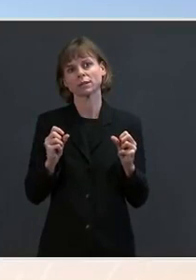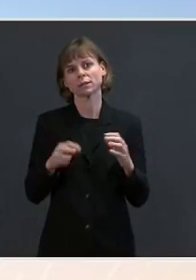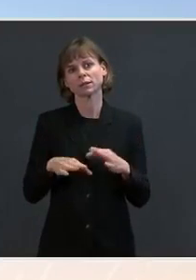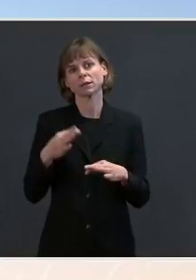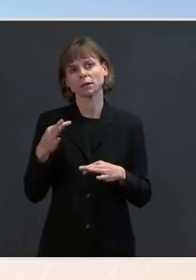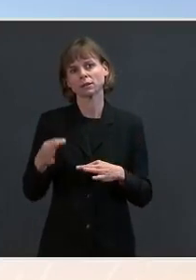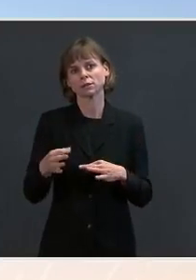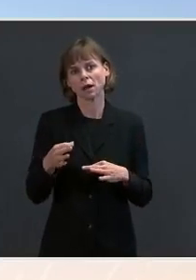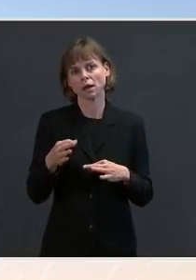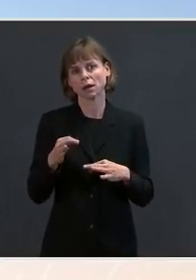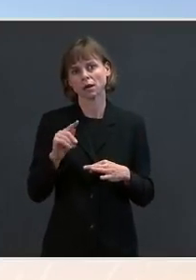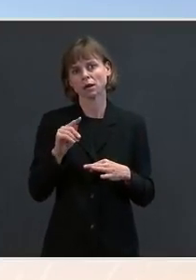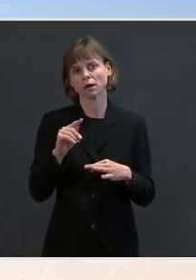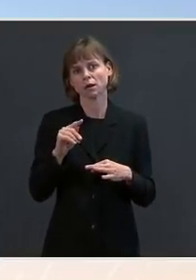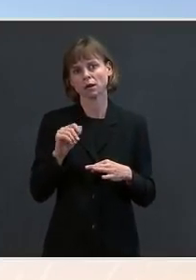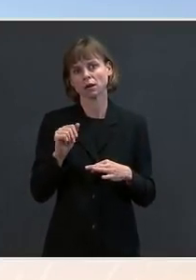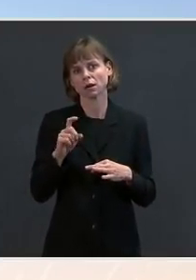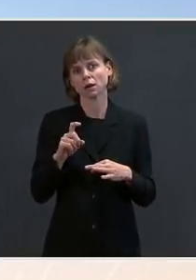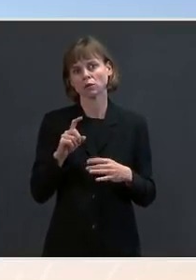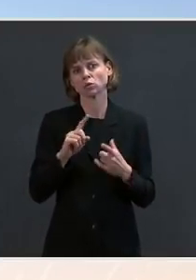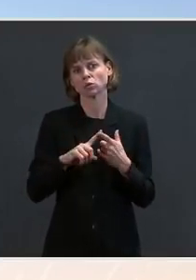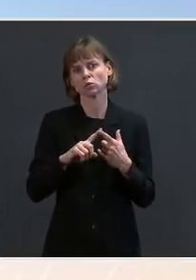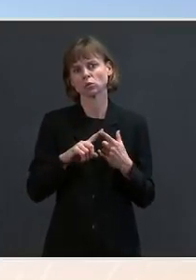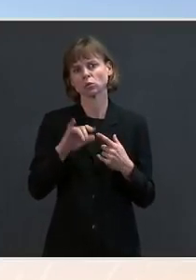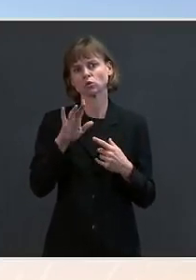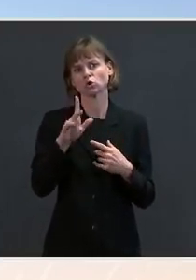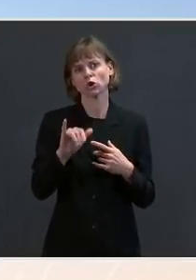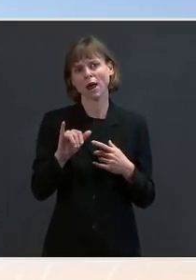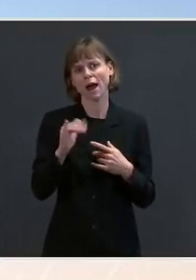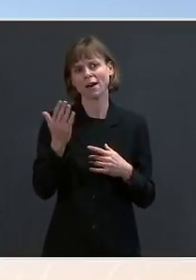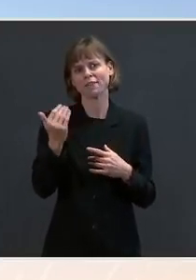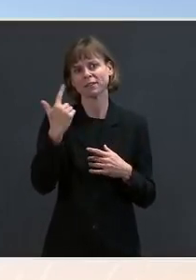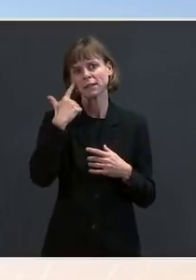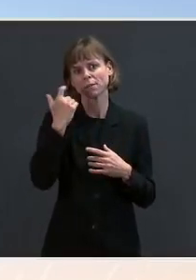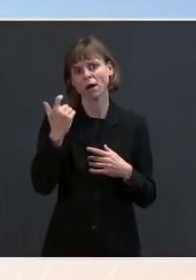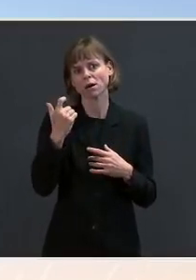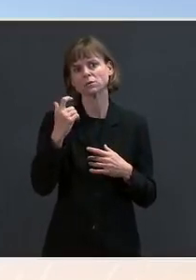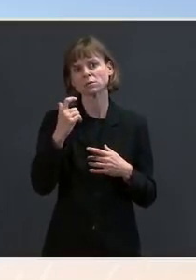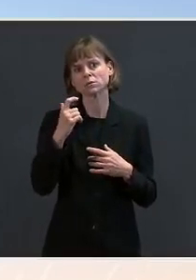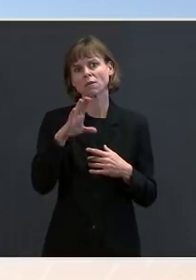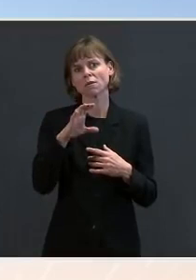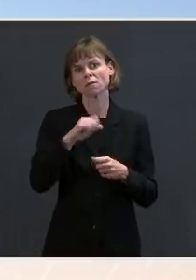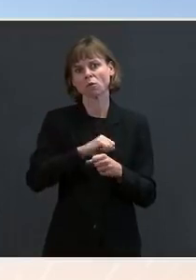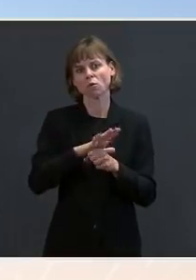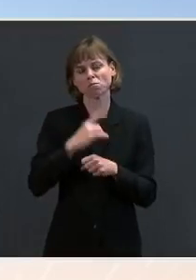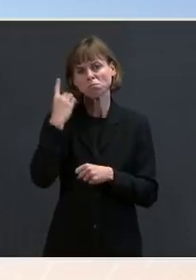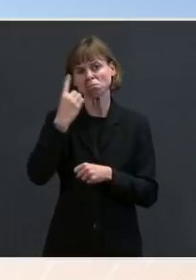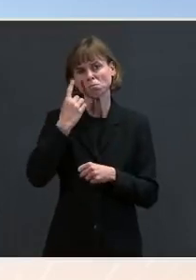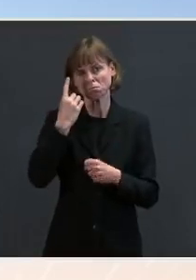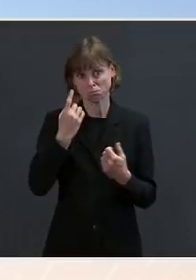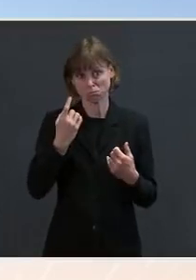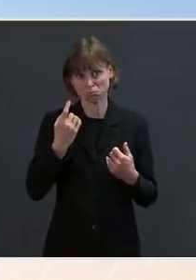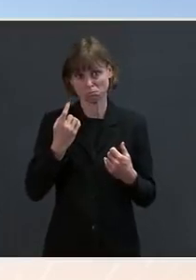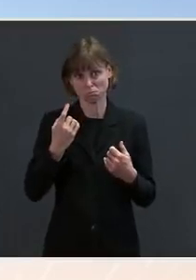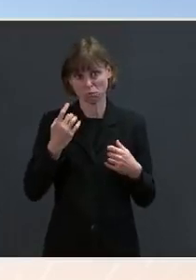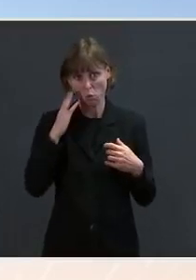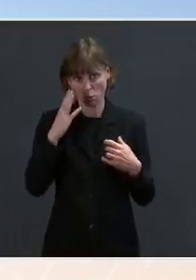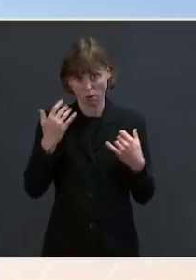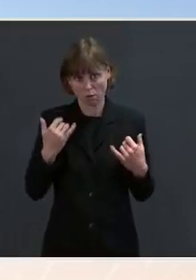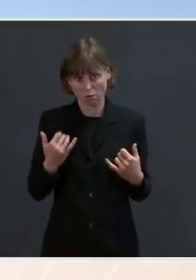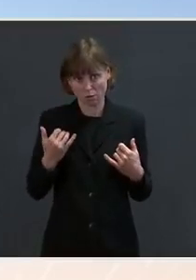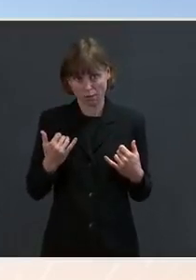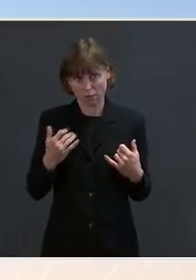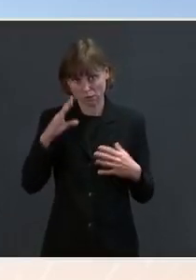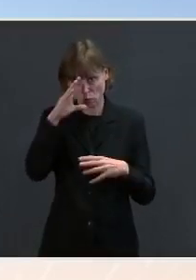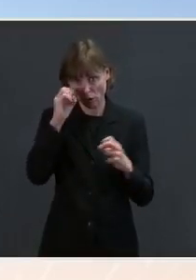deadline to July the 15th because of COVID. We're still in the middle of a pandemic, so is that something this administration is considering,